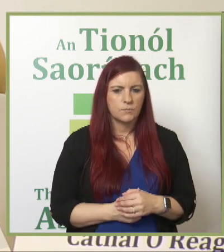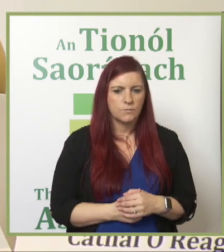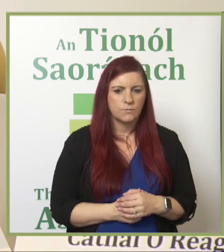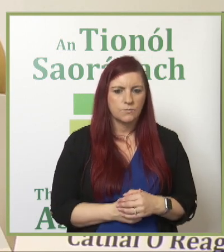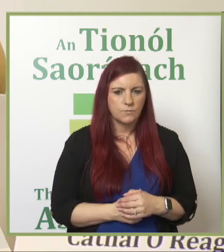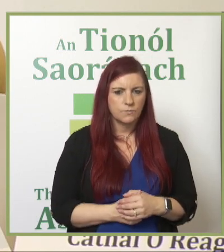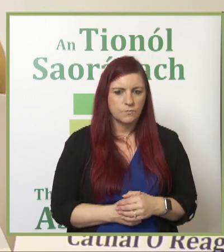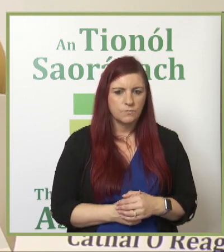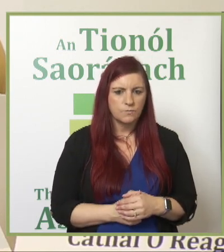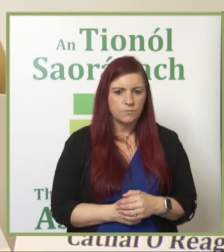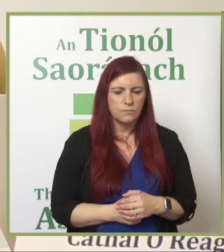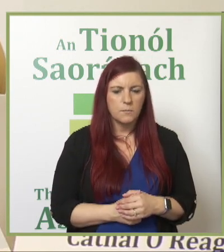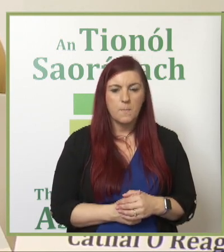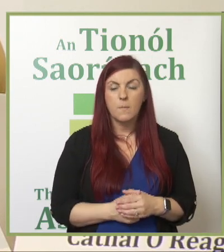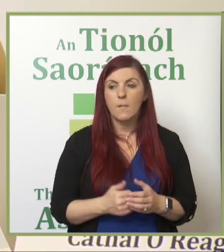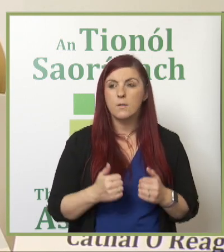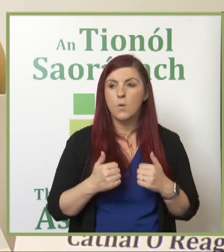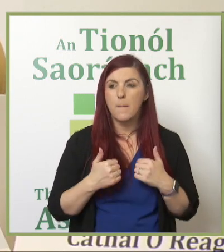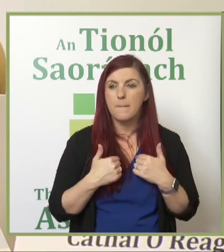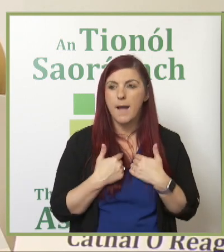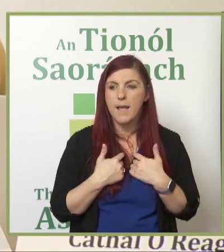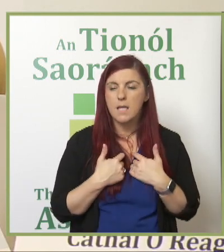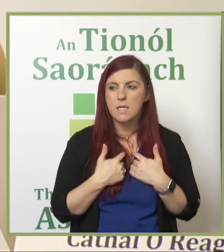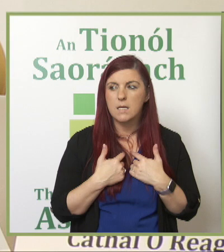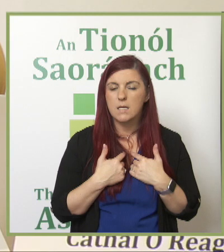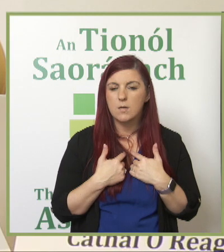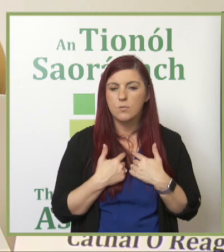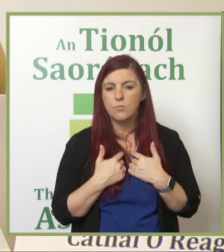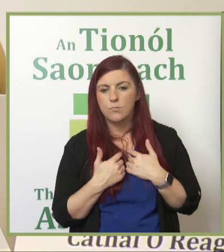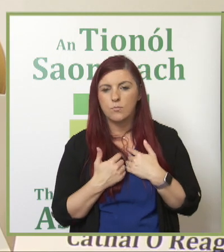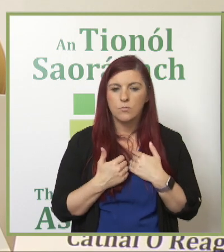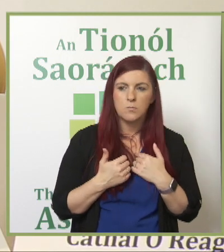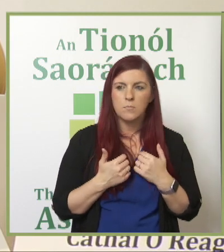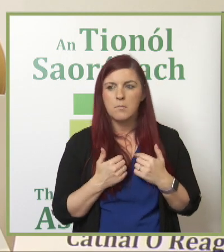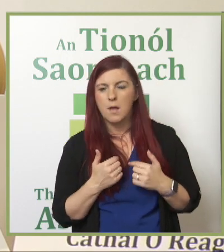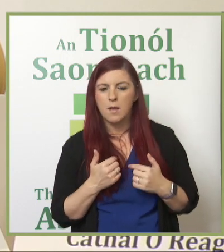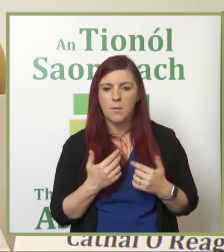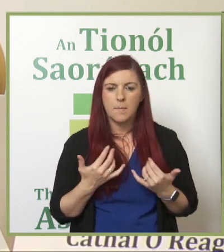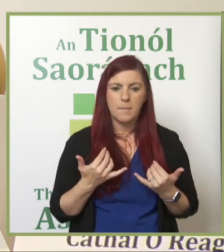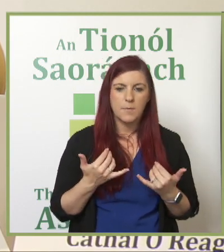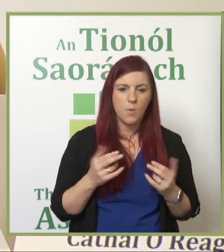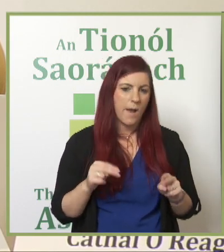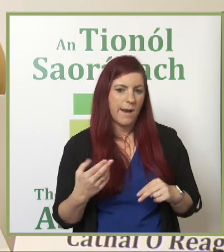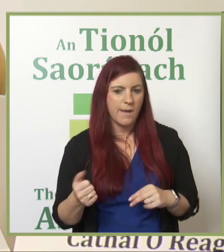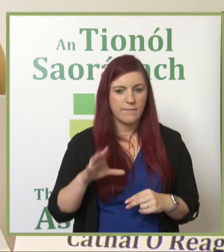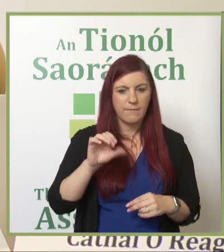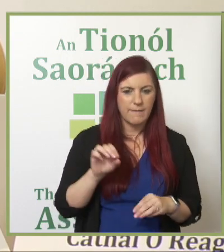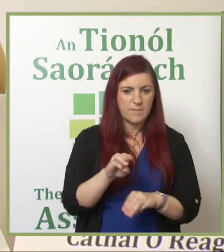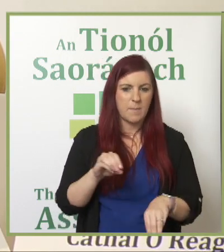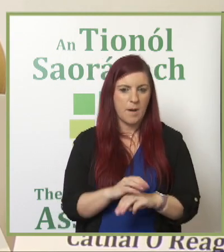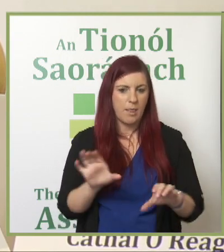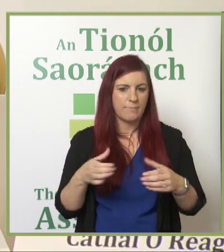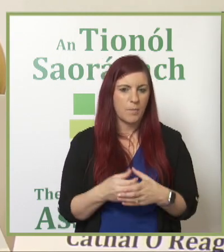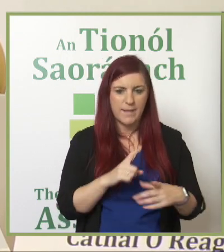So my straight message here, you could have 50 people on these groups and you still would have not